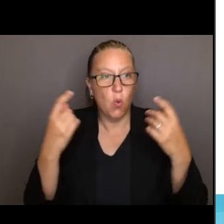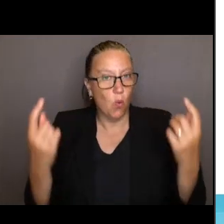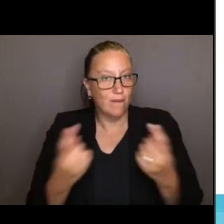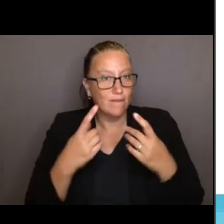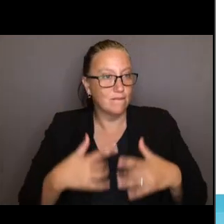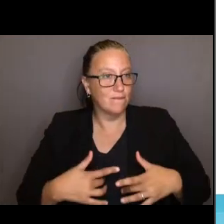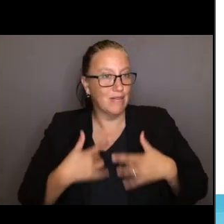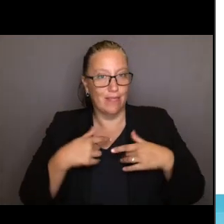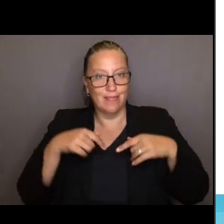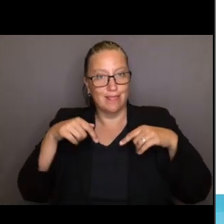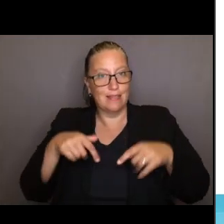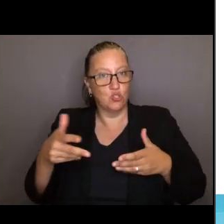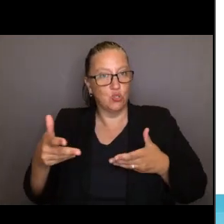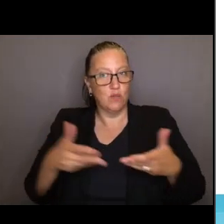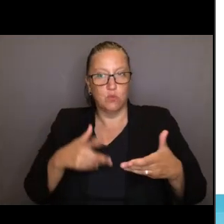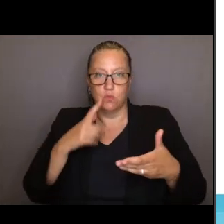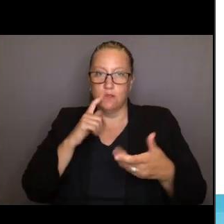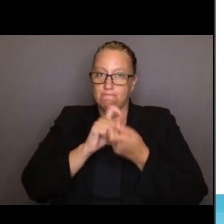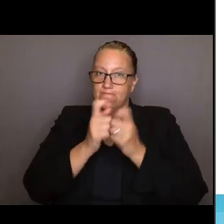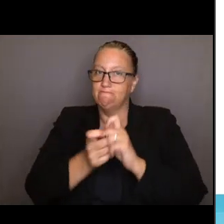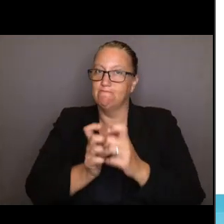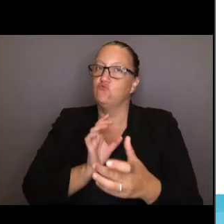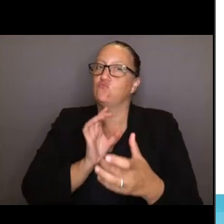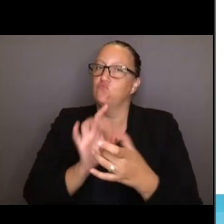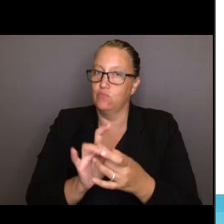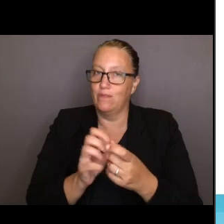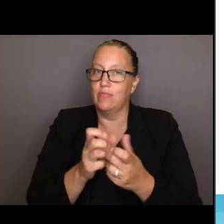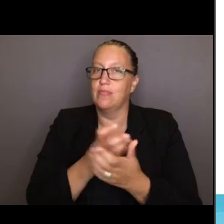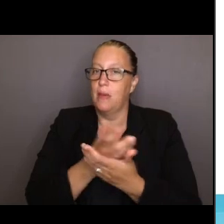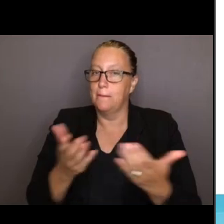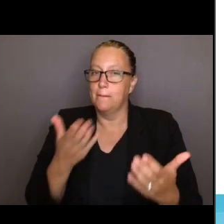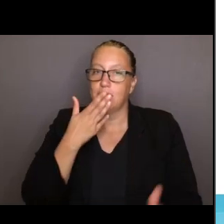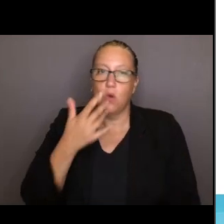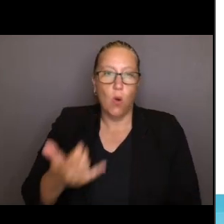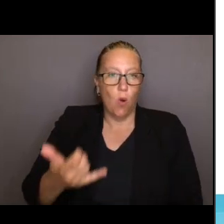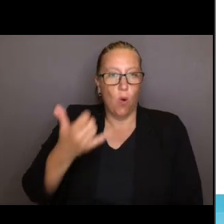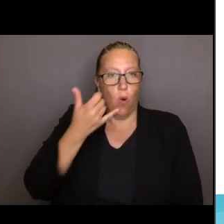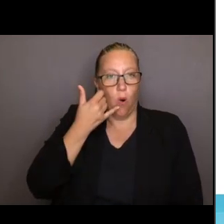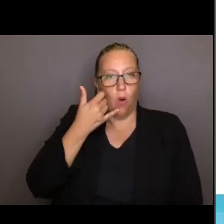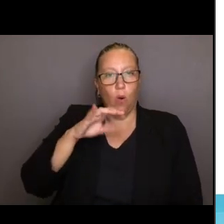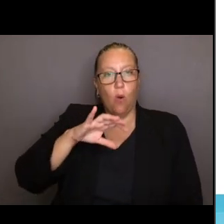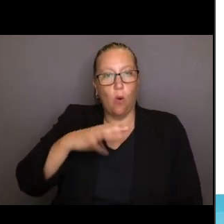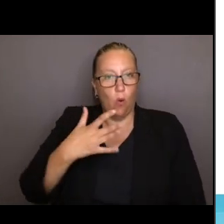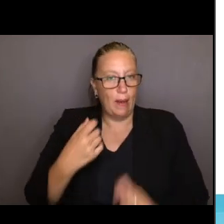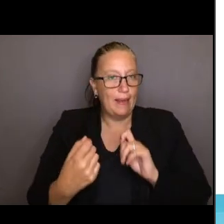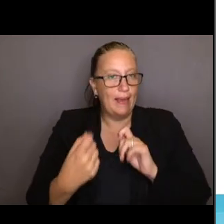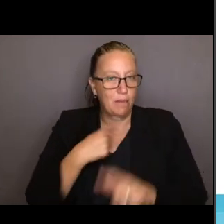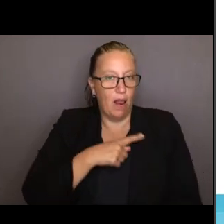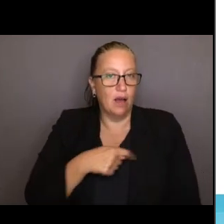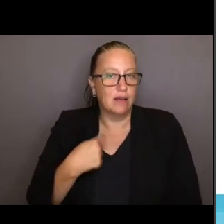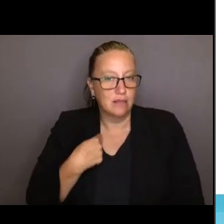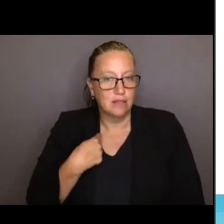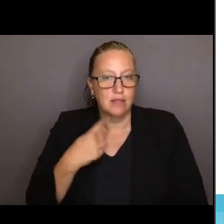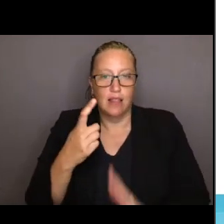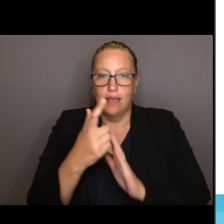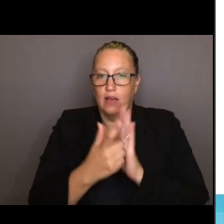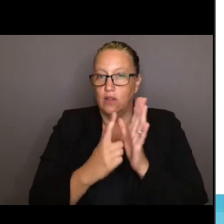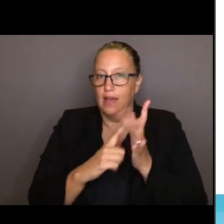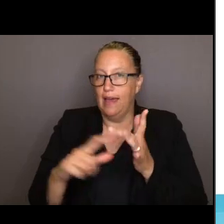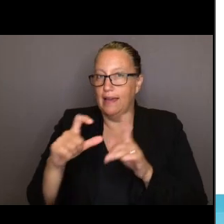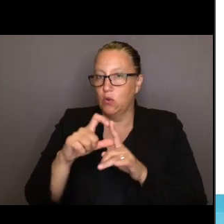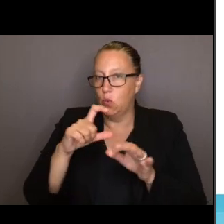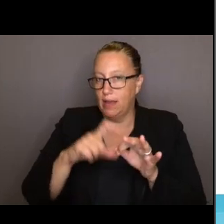be productive for them to email or call Legal Aid Queensland. We can accept referrals from external services.